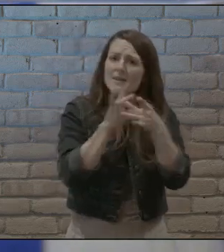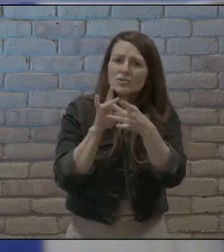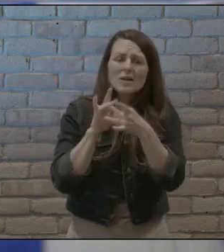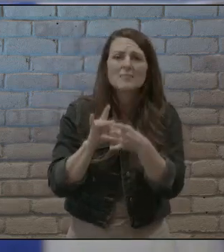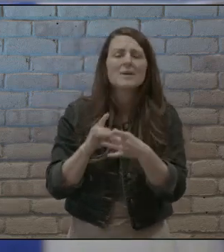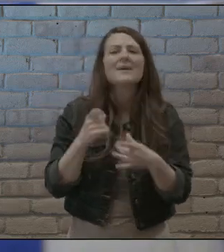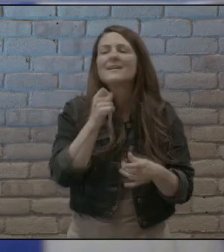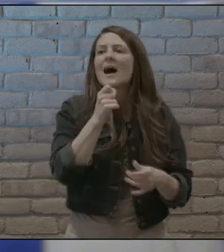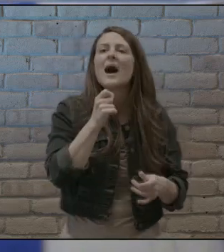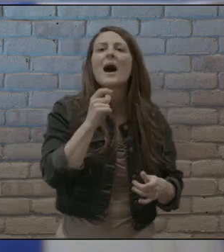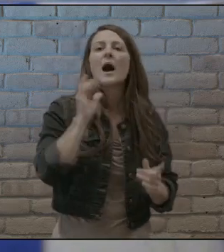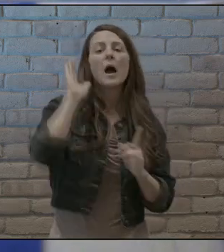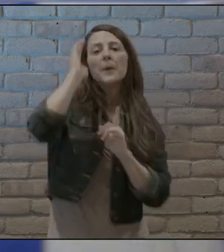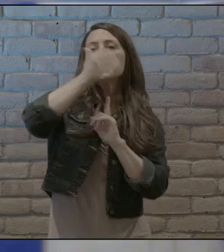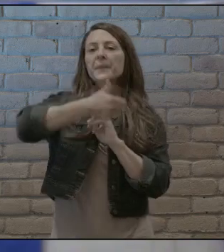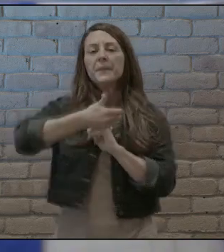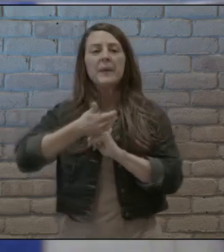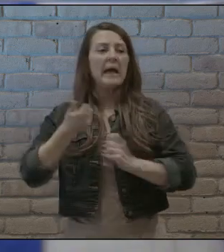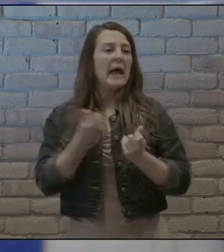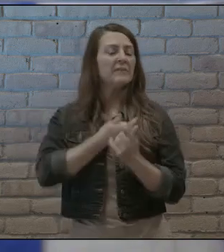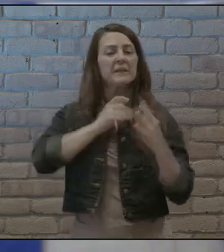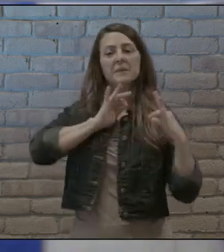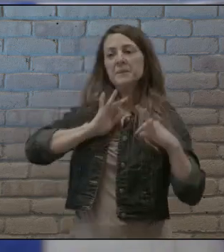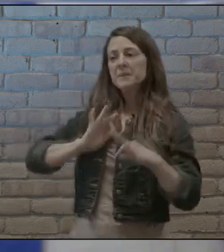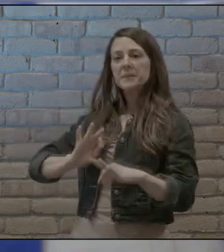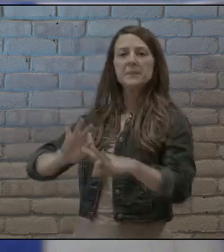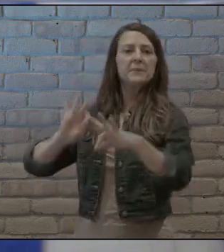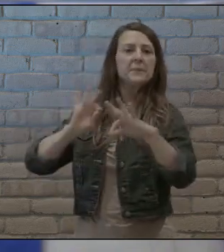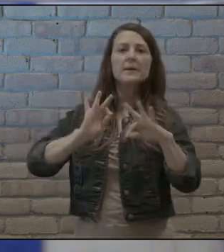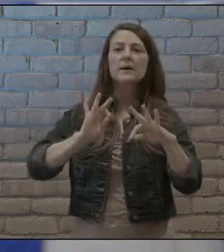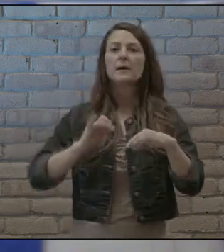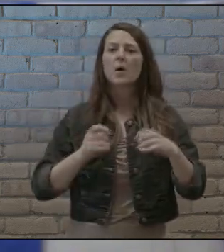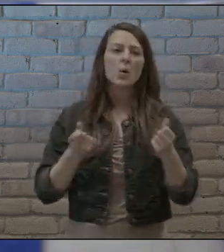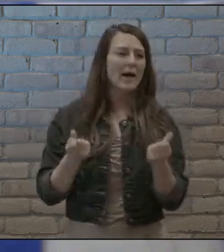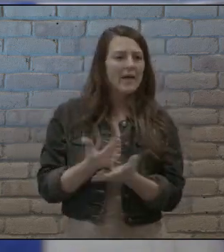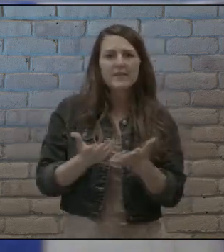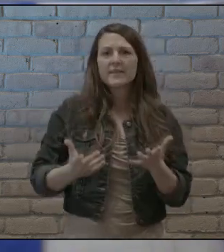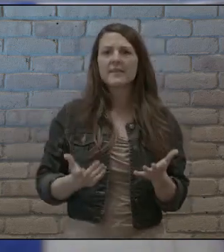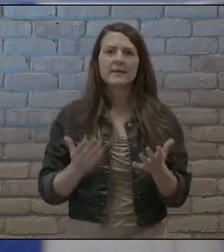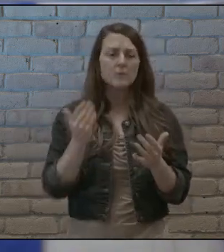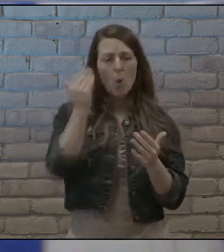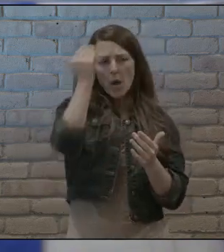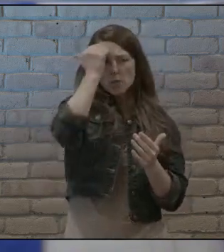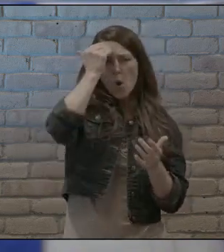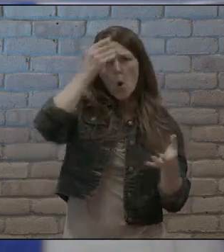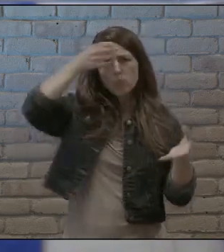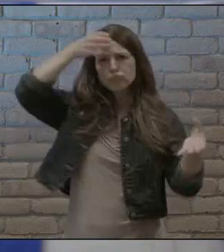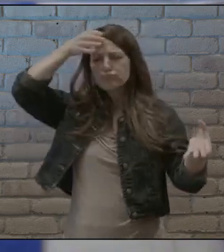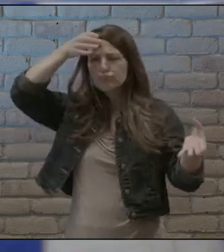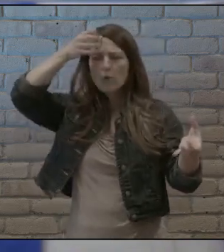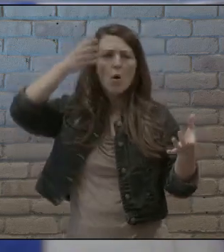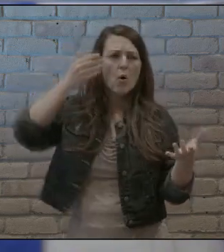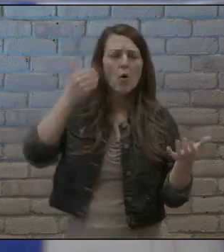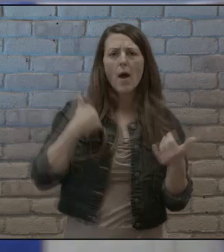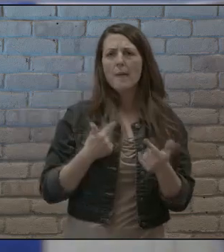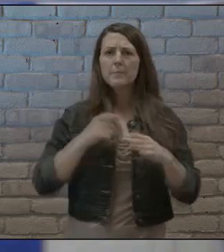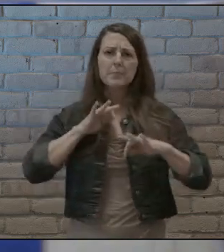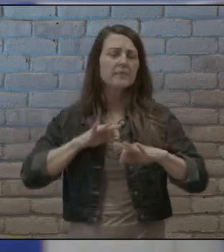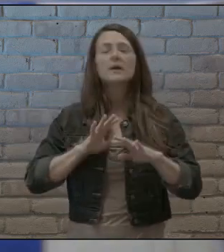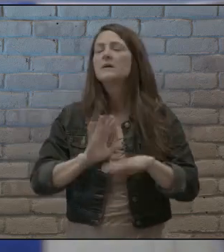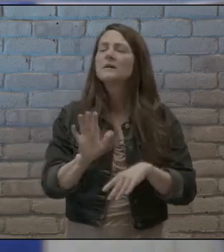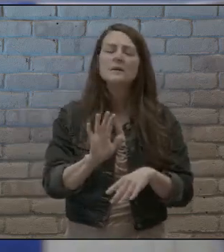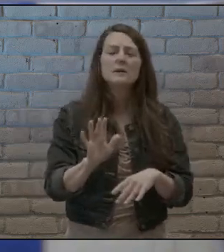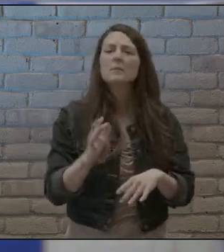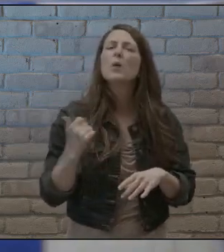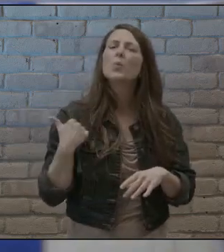have to act like we have it all together, where we don't have to act like we have all the answers, where we don't have to act like we're perfect, but